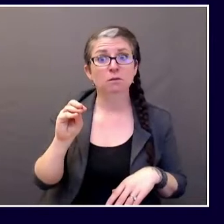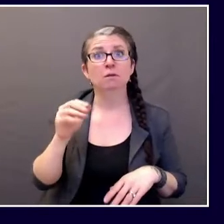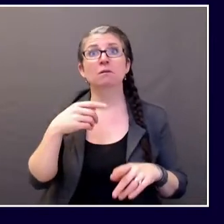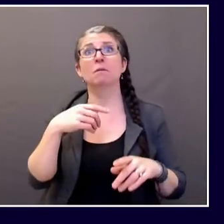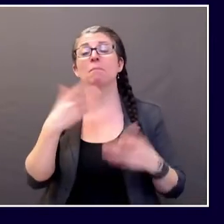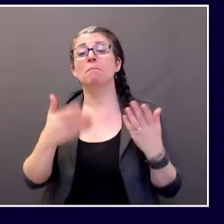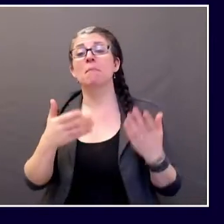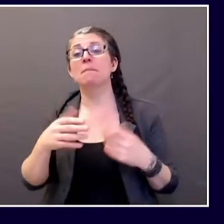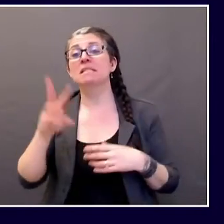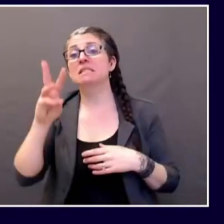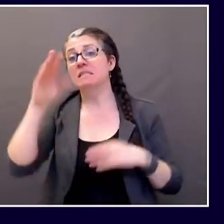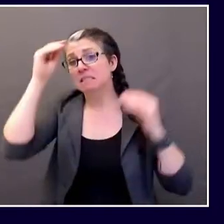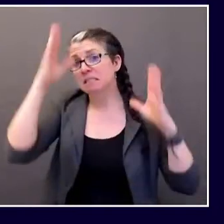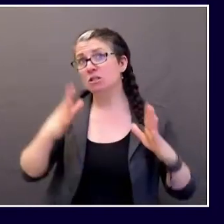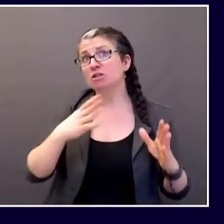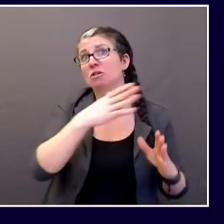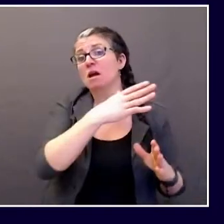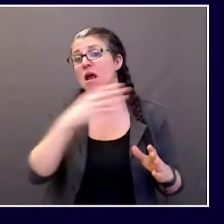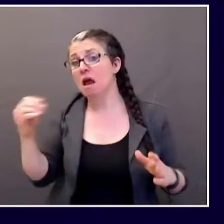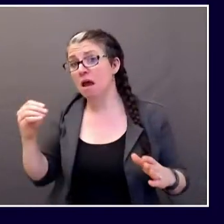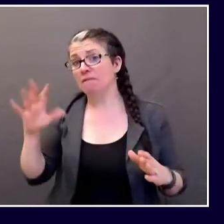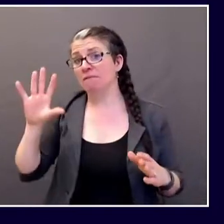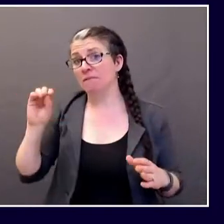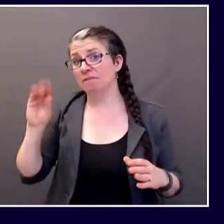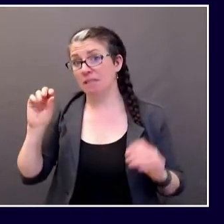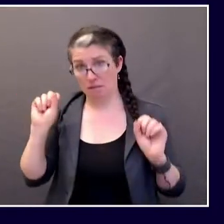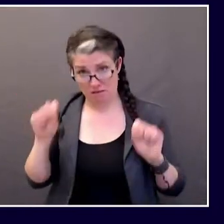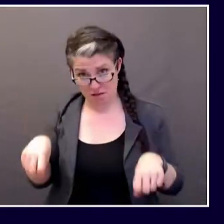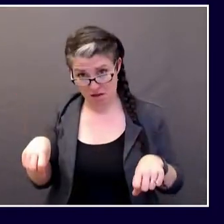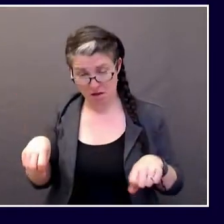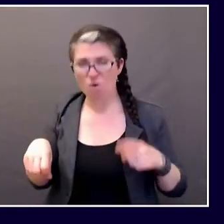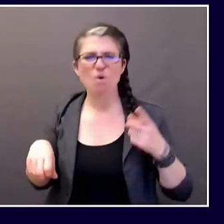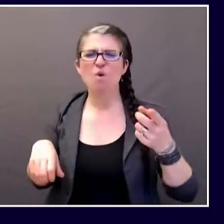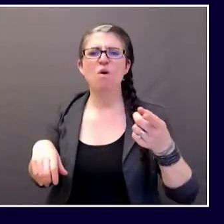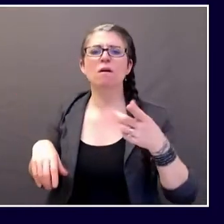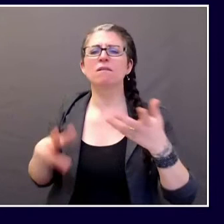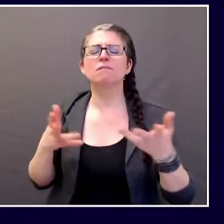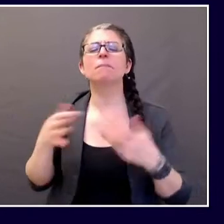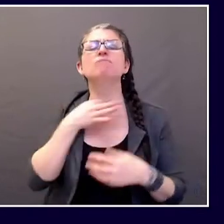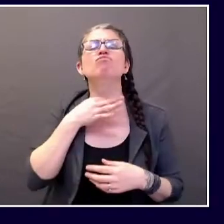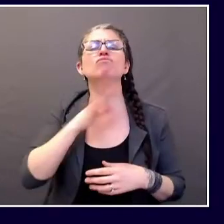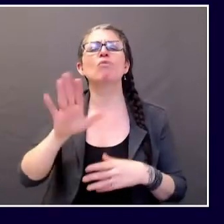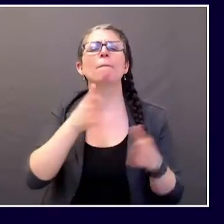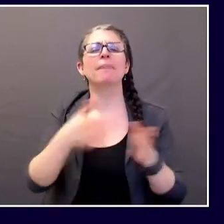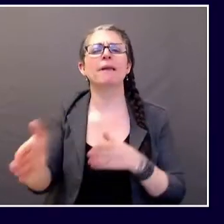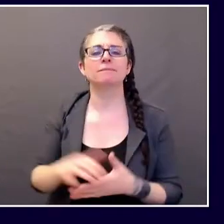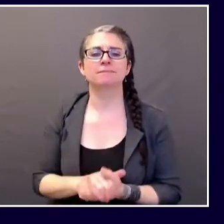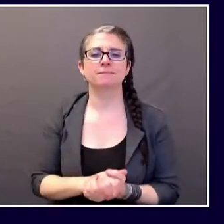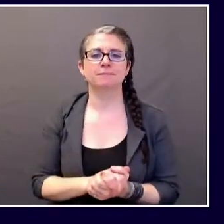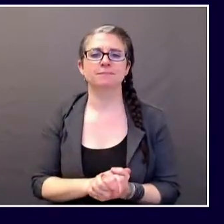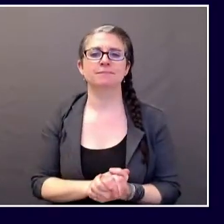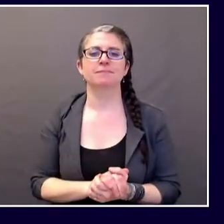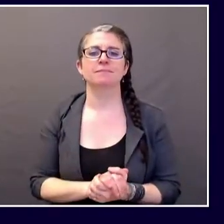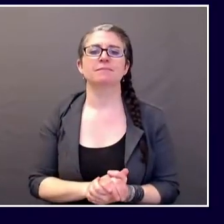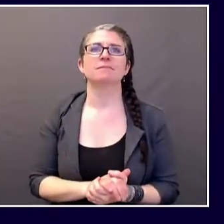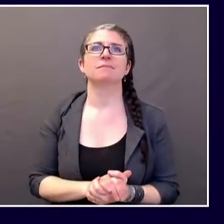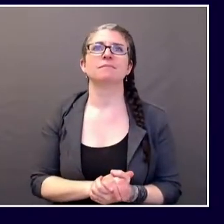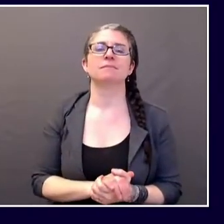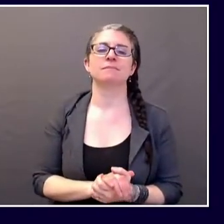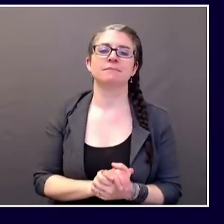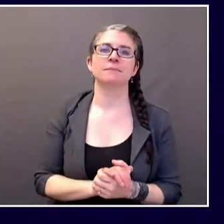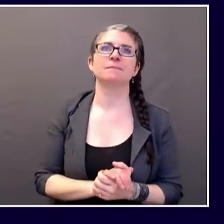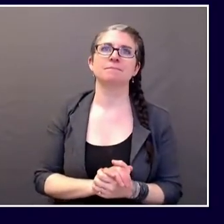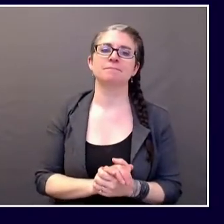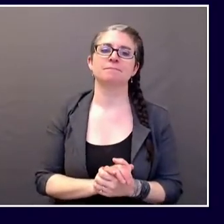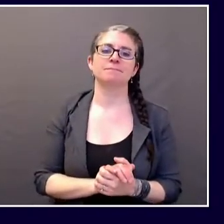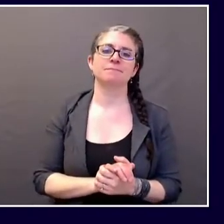our plan is to primarily use existing clinics for this purpose, open them up again for extra hours,